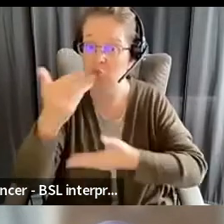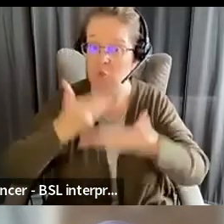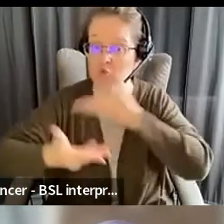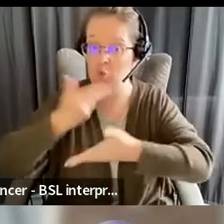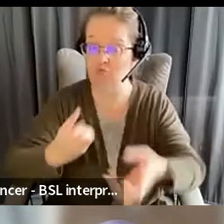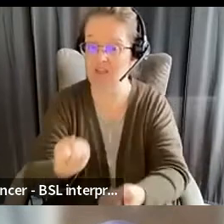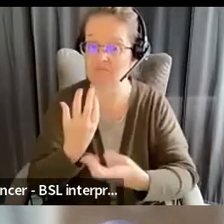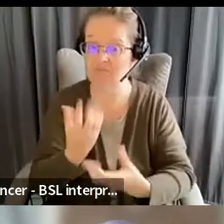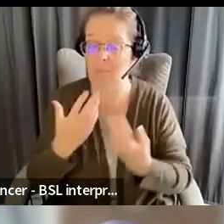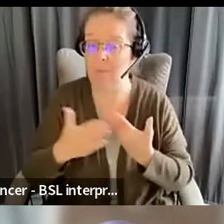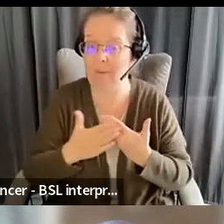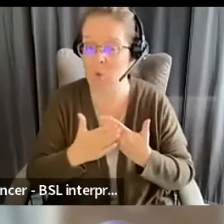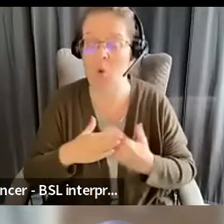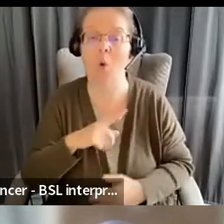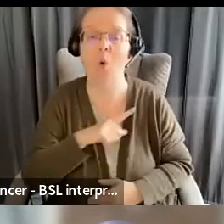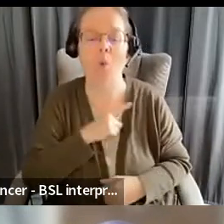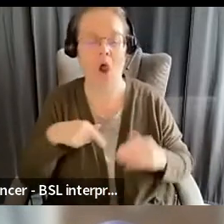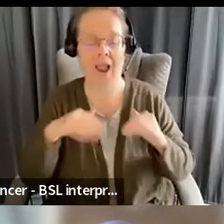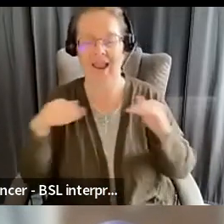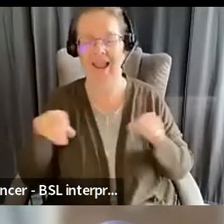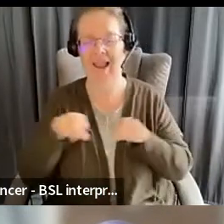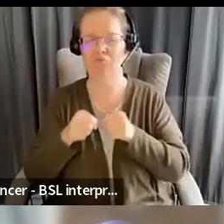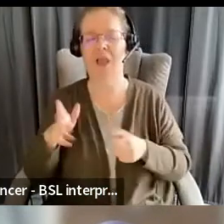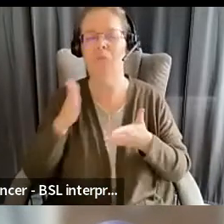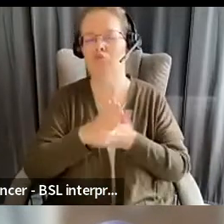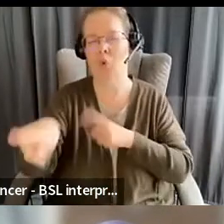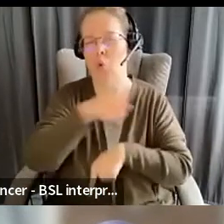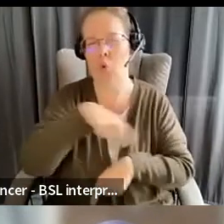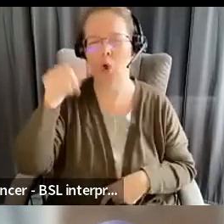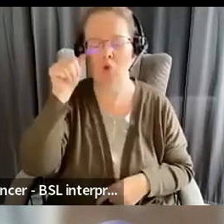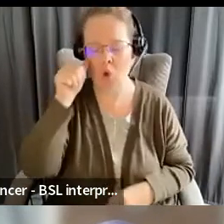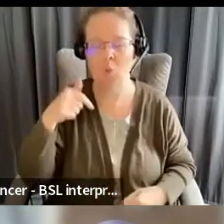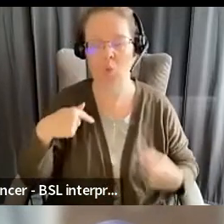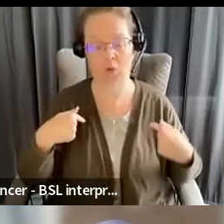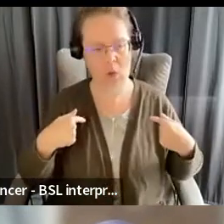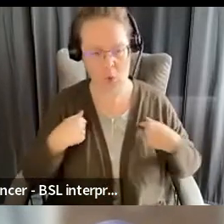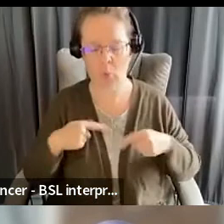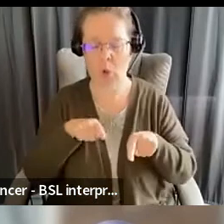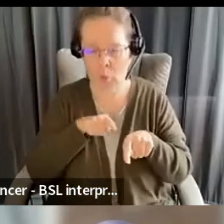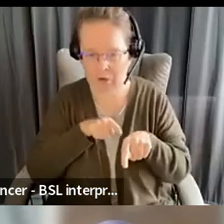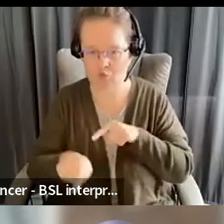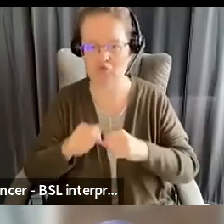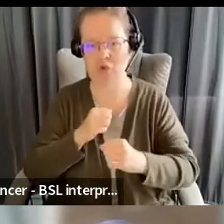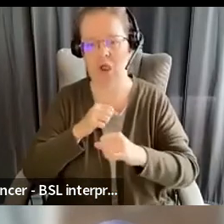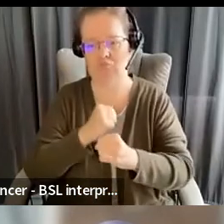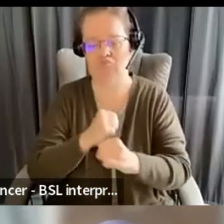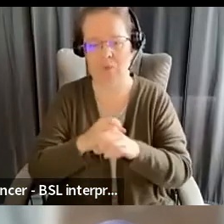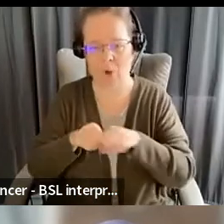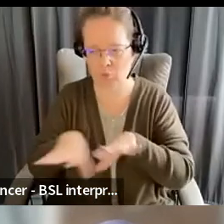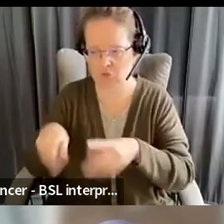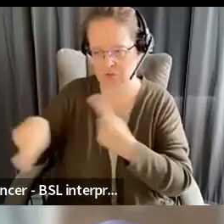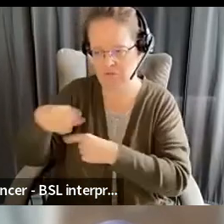about that, because at Even Break, and I'm sure you're aware, we actively promote 2 candidates with disabilities